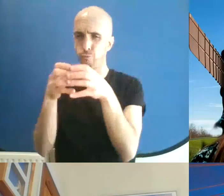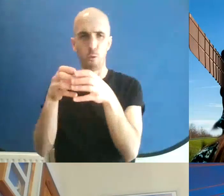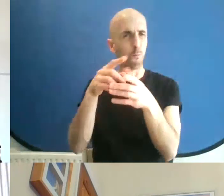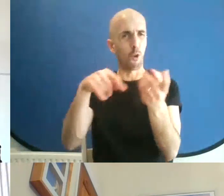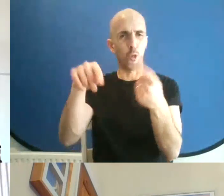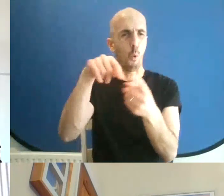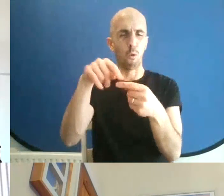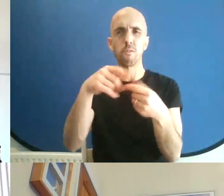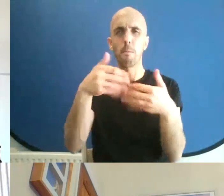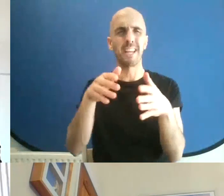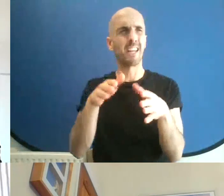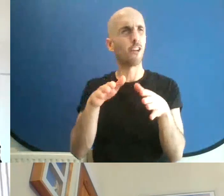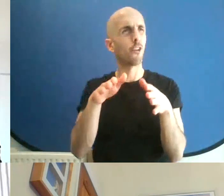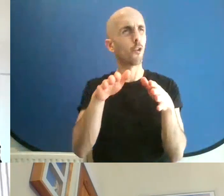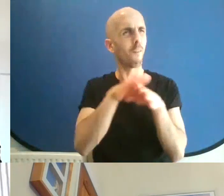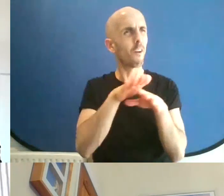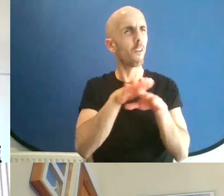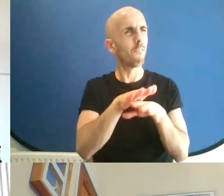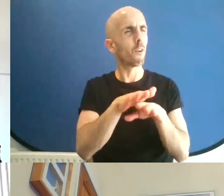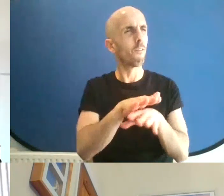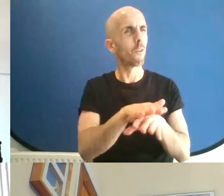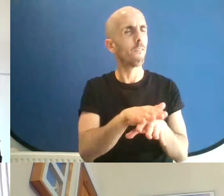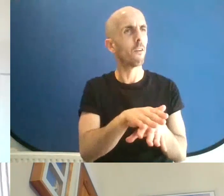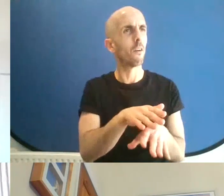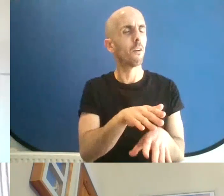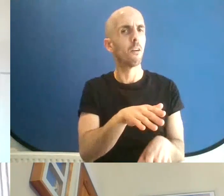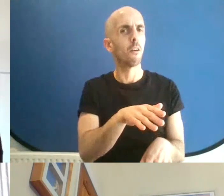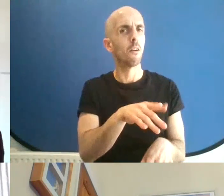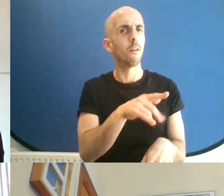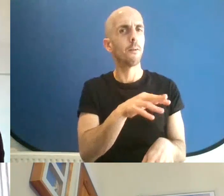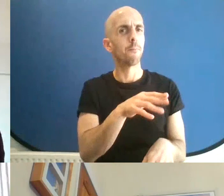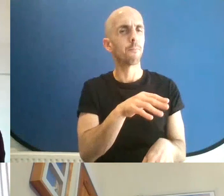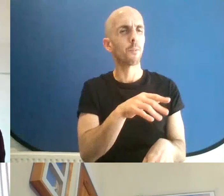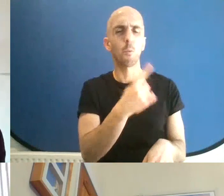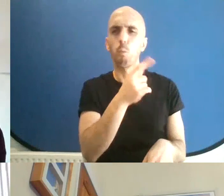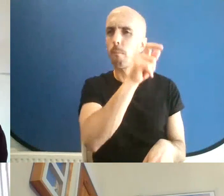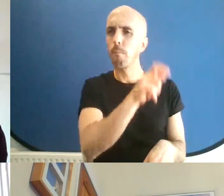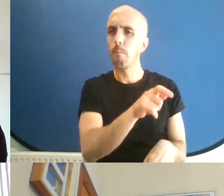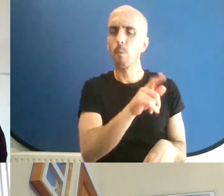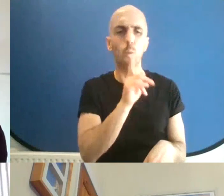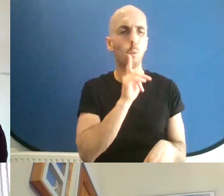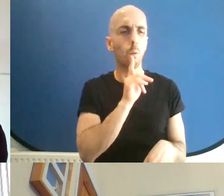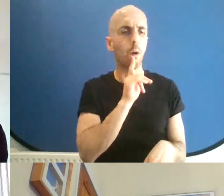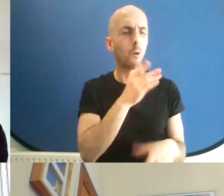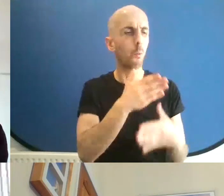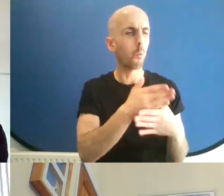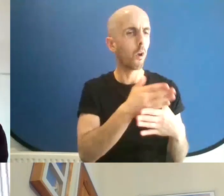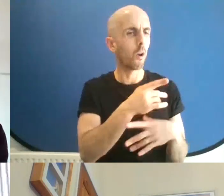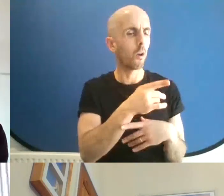I think the other lady in the group works for I can't remember now.